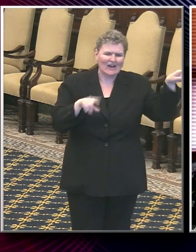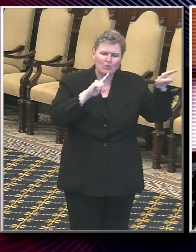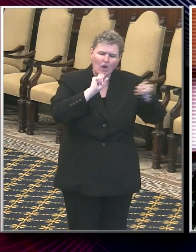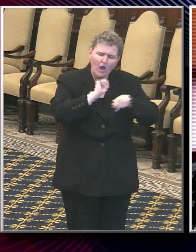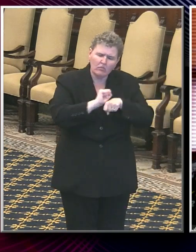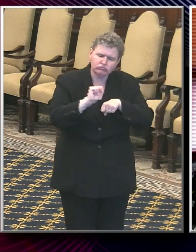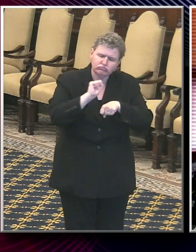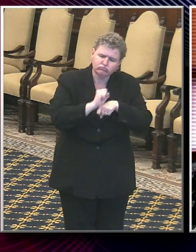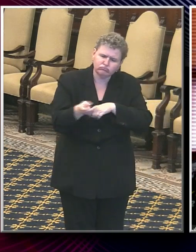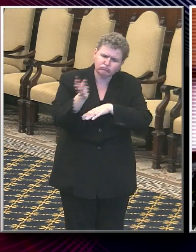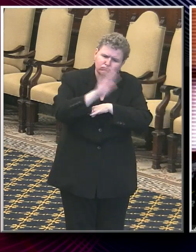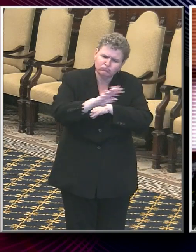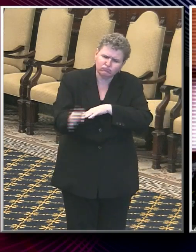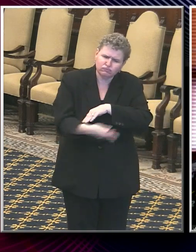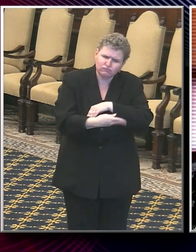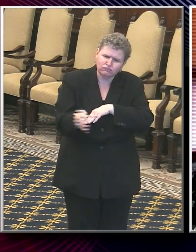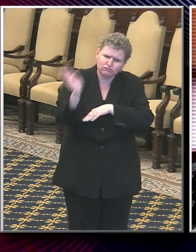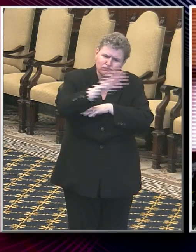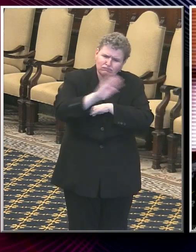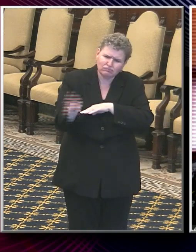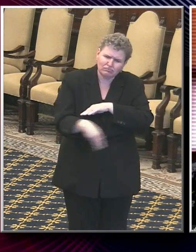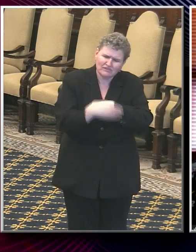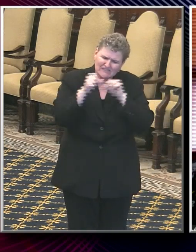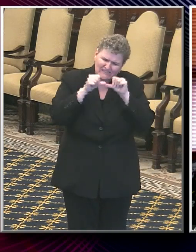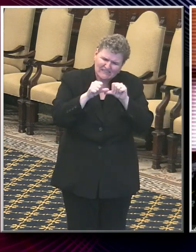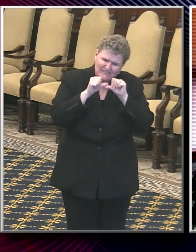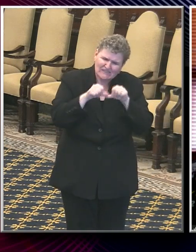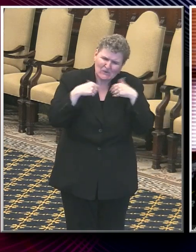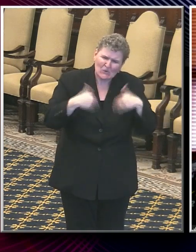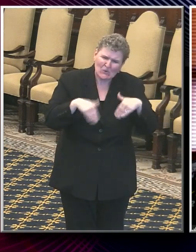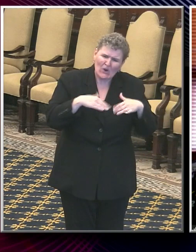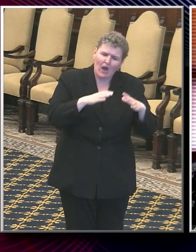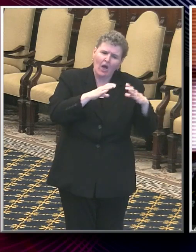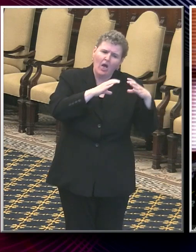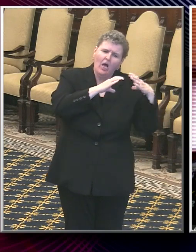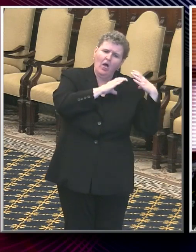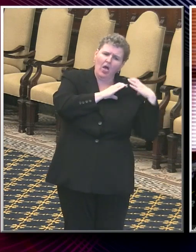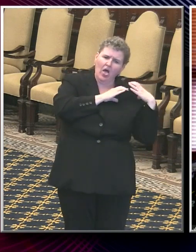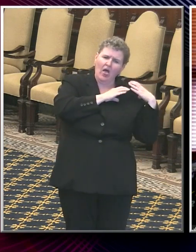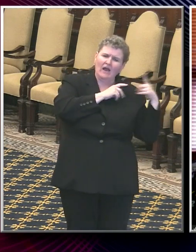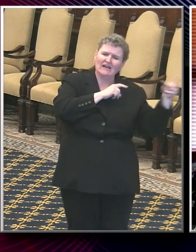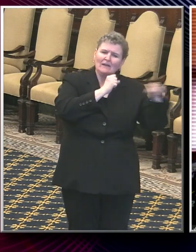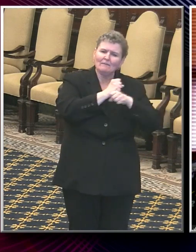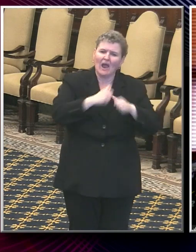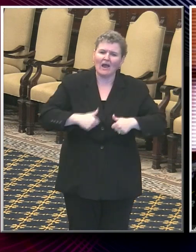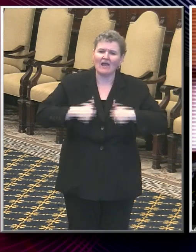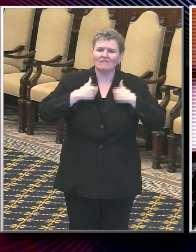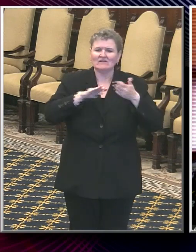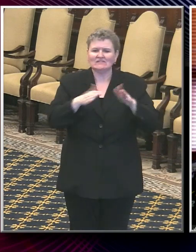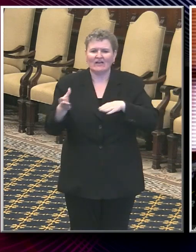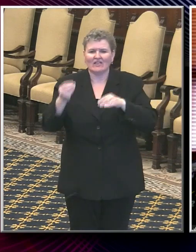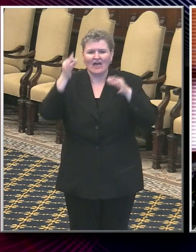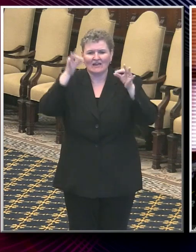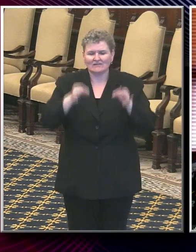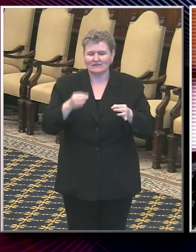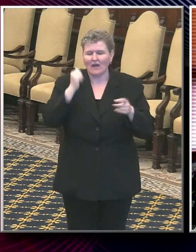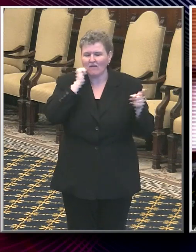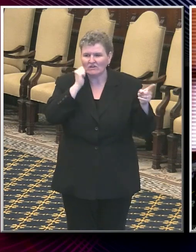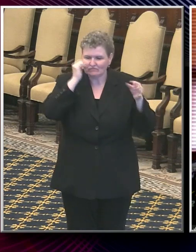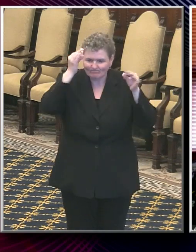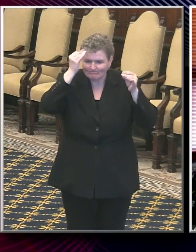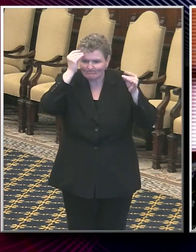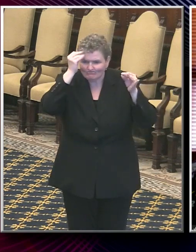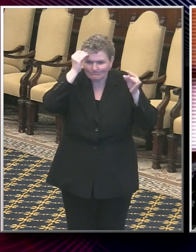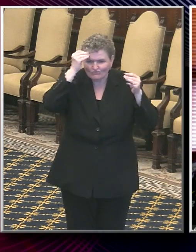that he makes are literally life and death decisions, and he is responsible, in my view, for the salvation or